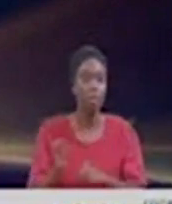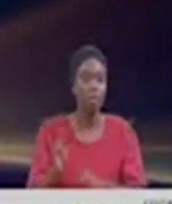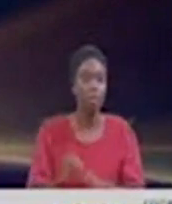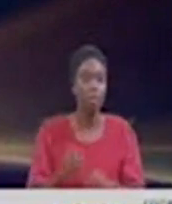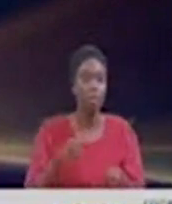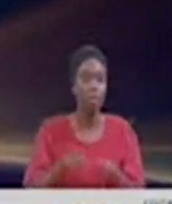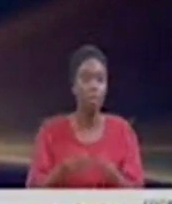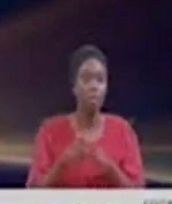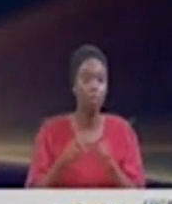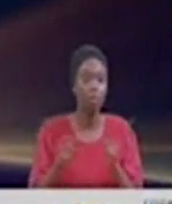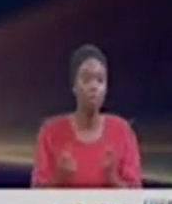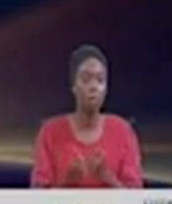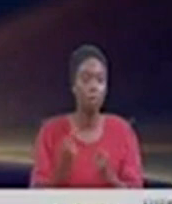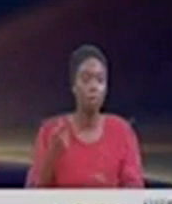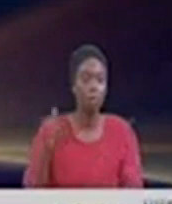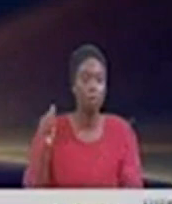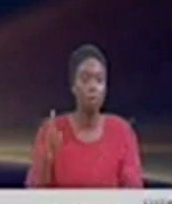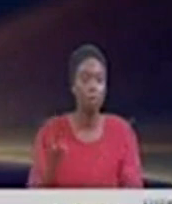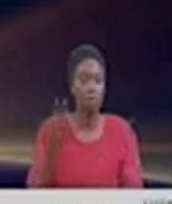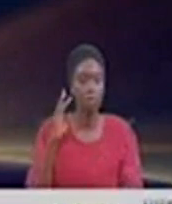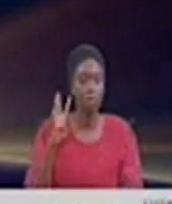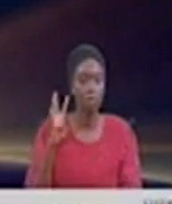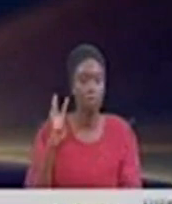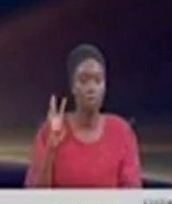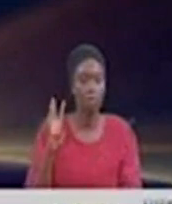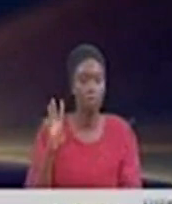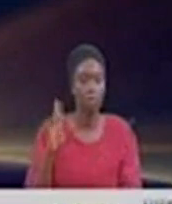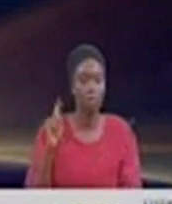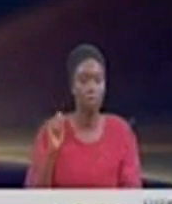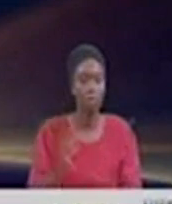them, even of the tribe of Gad, were